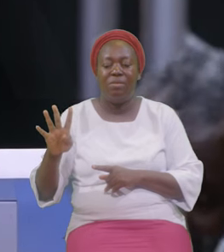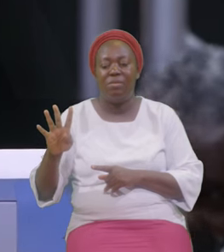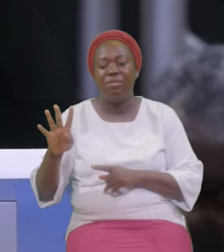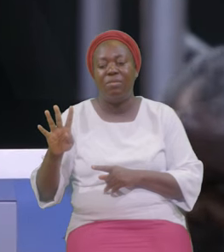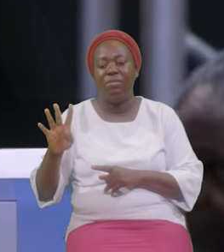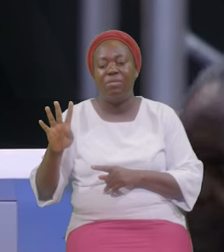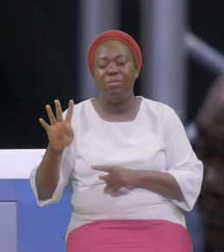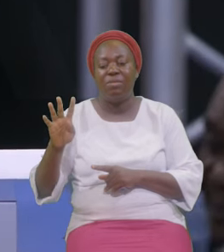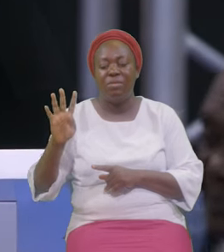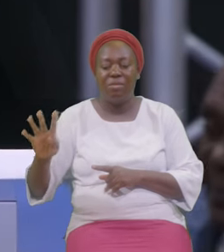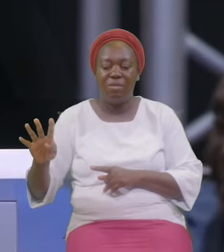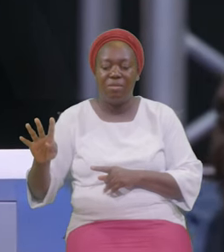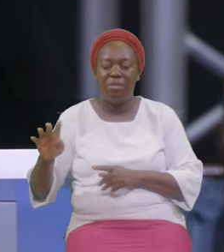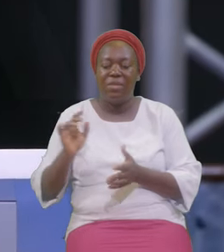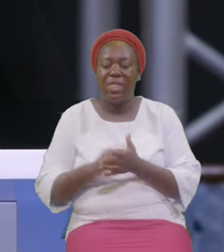+2 3 4 9 1 4 4 4, that's